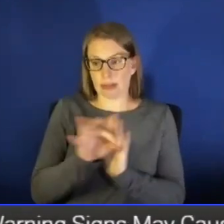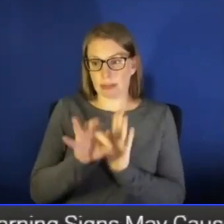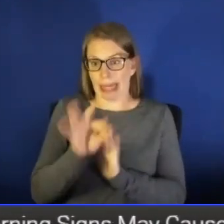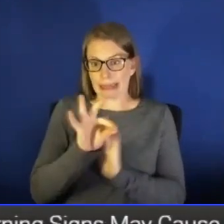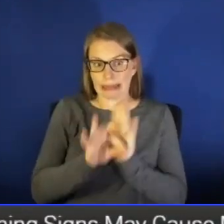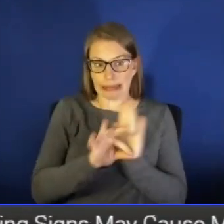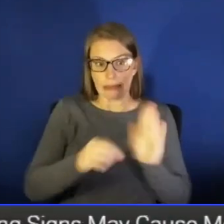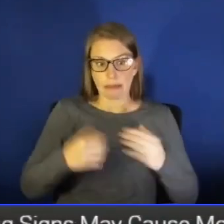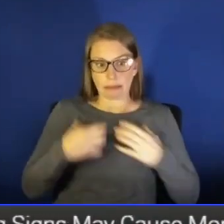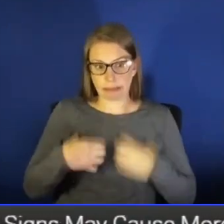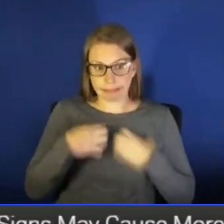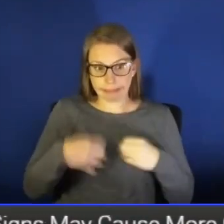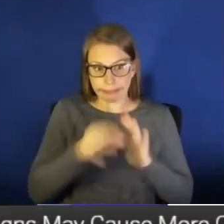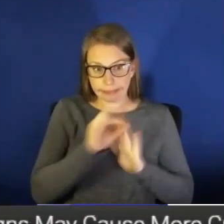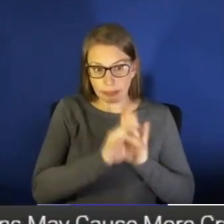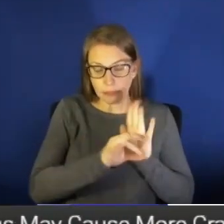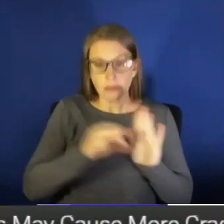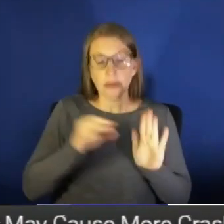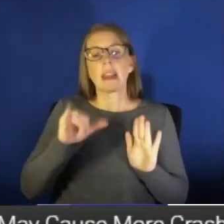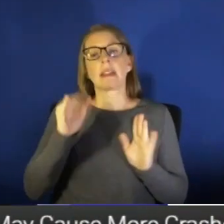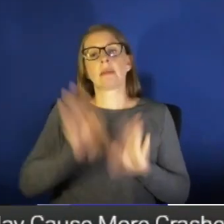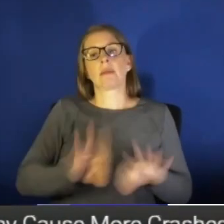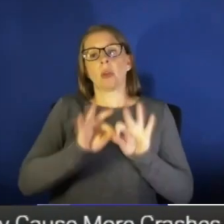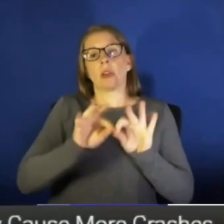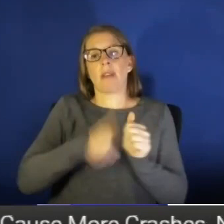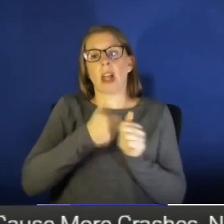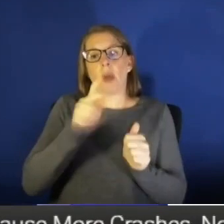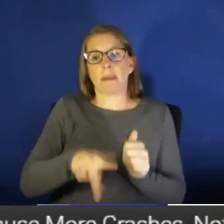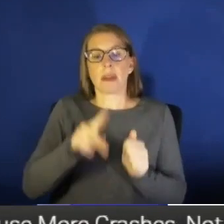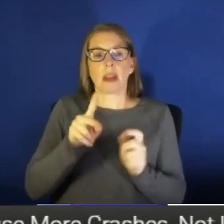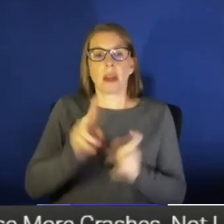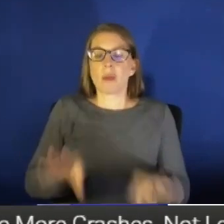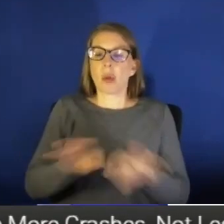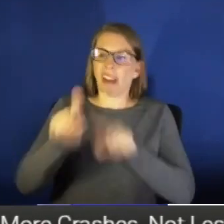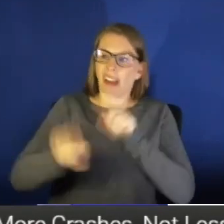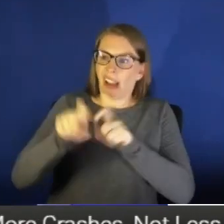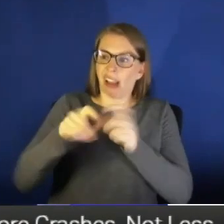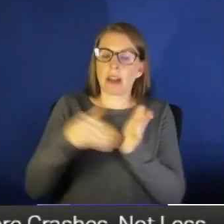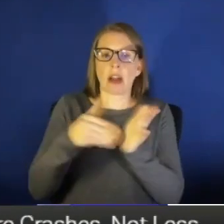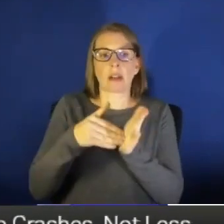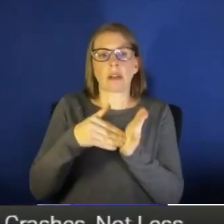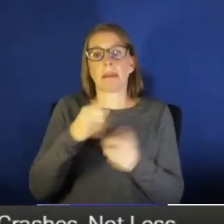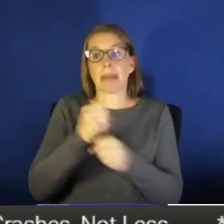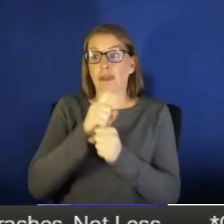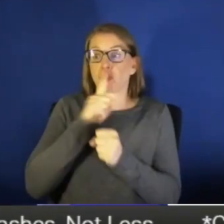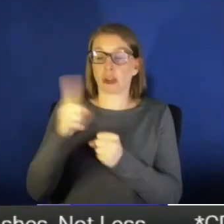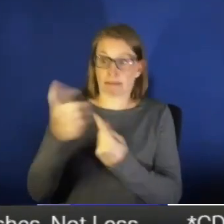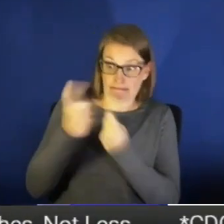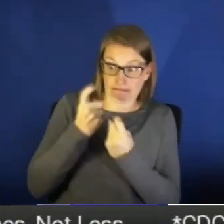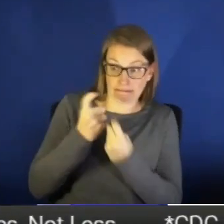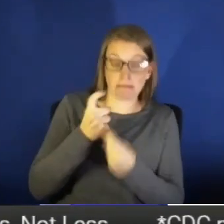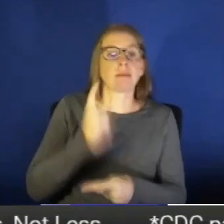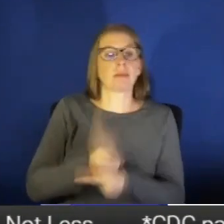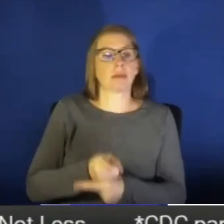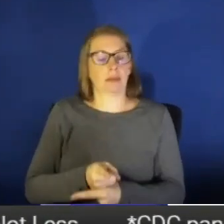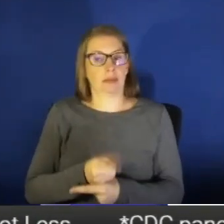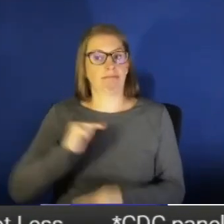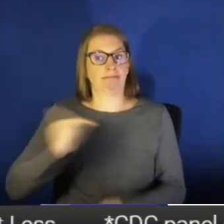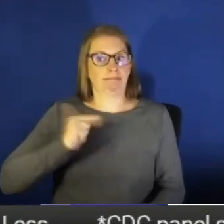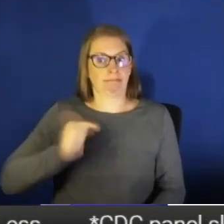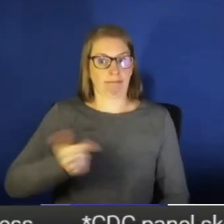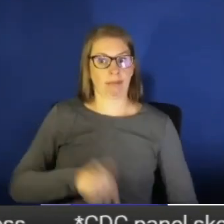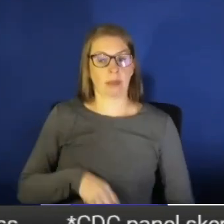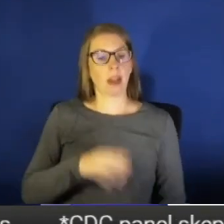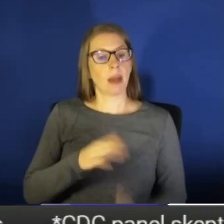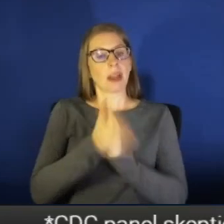important to get followed up. So it's important just to keep asking your doctors questions and making sure they're asking you the right questions. Right. Be your own health advocate. All right, we're